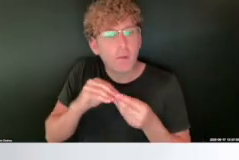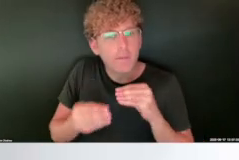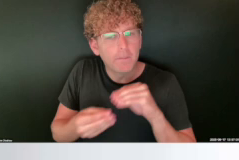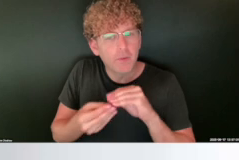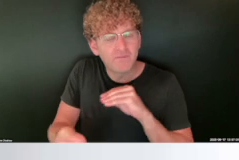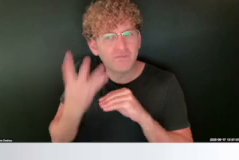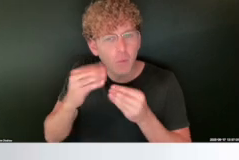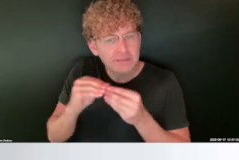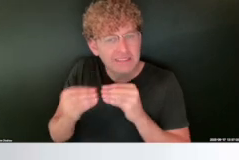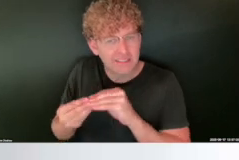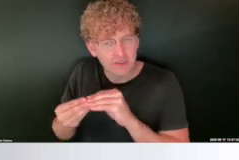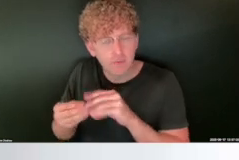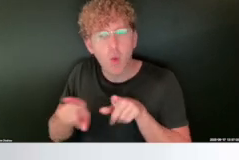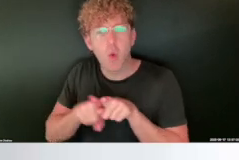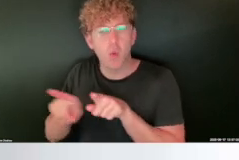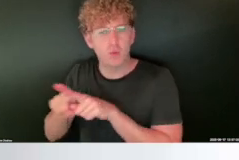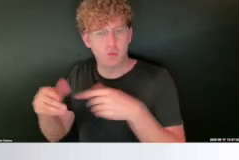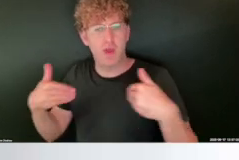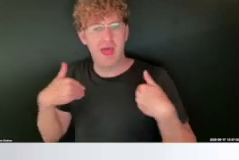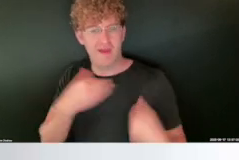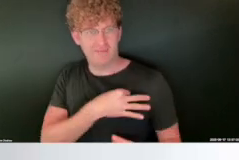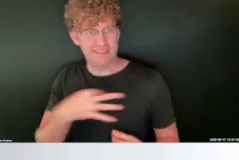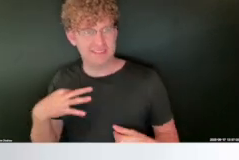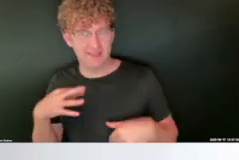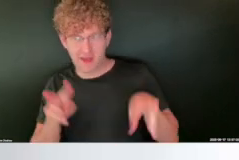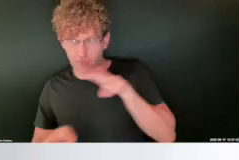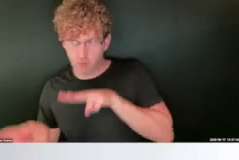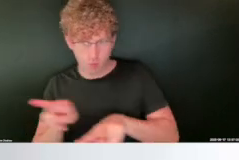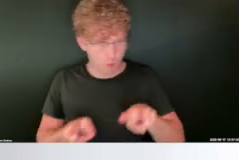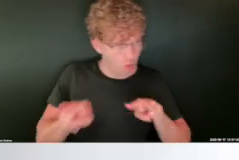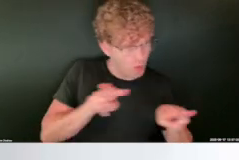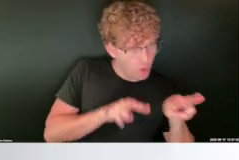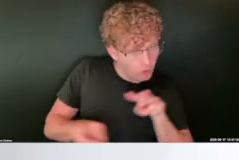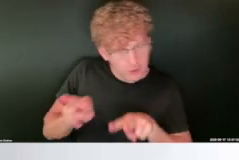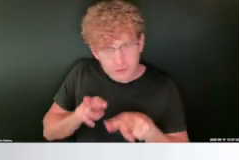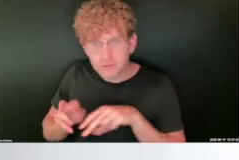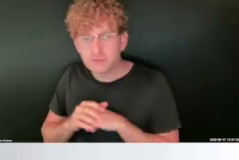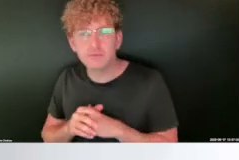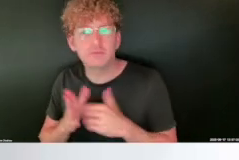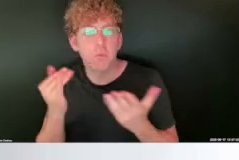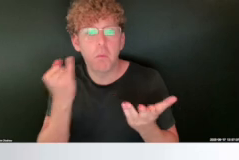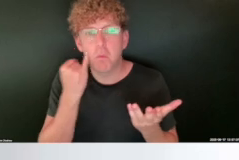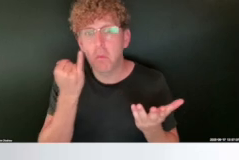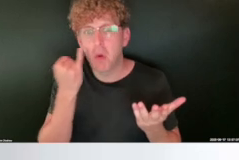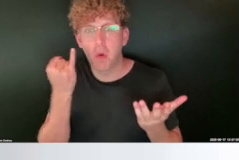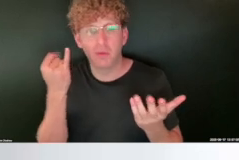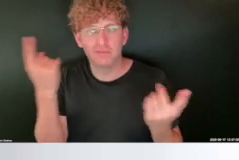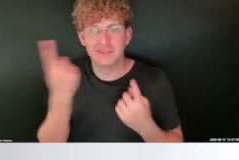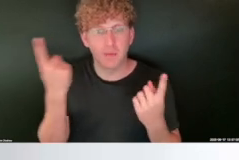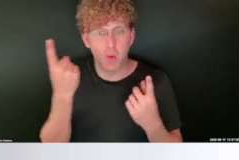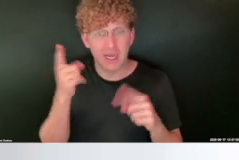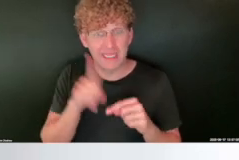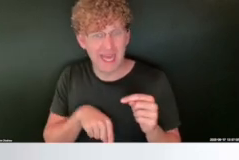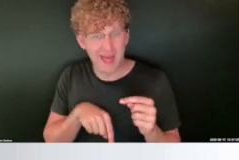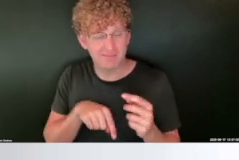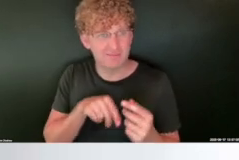have staff that are looking at that on our end in case anyone isn't able to switch to the last four digits